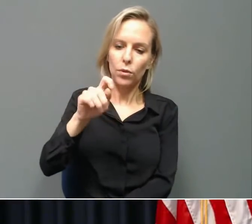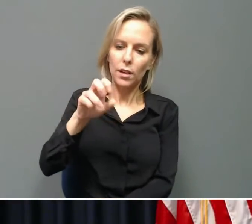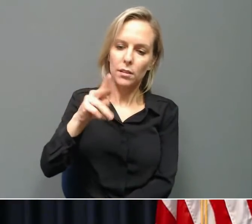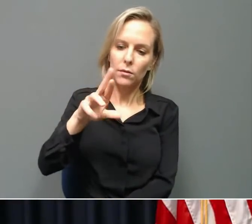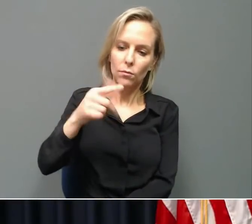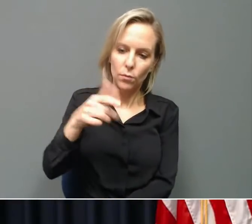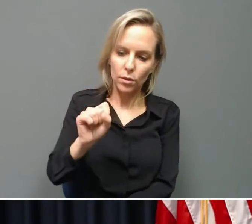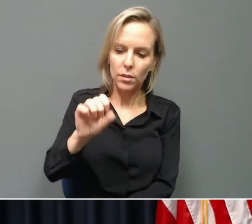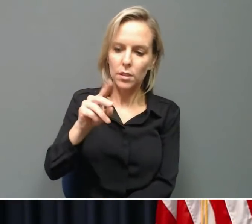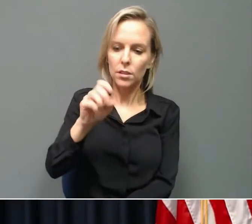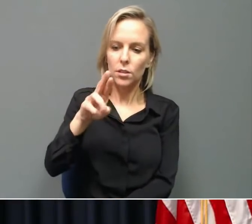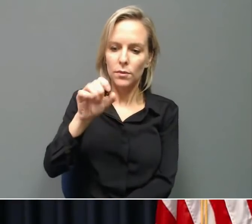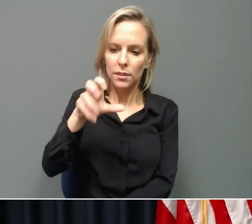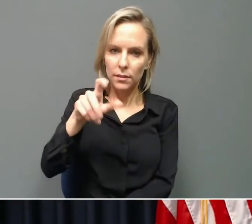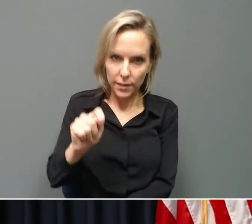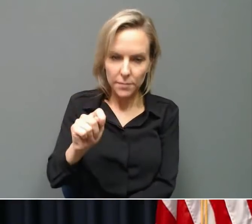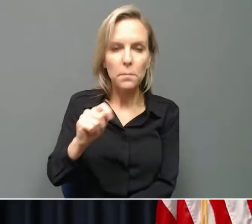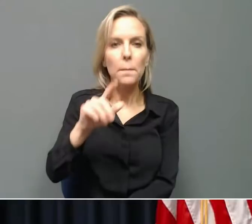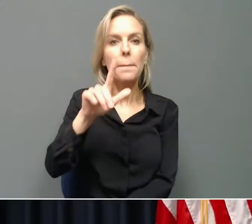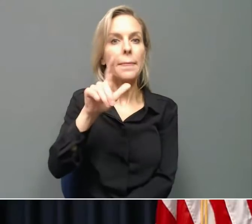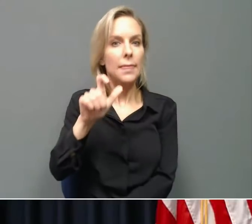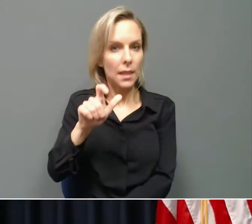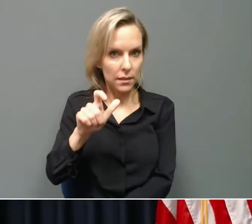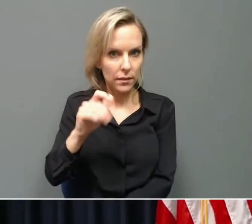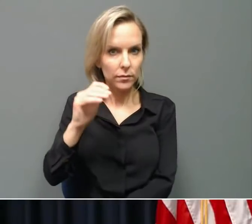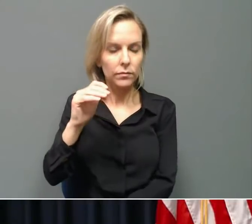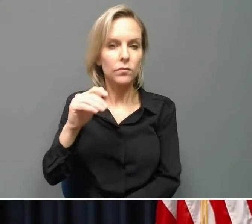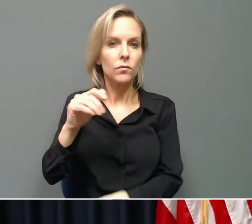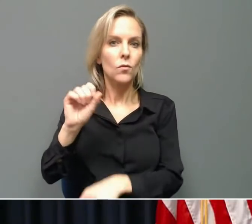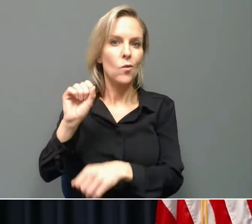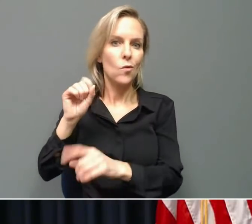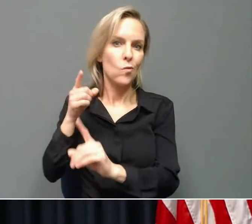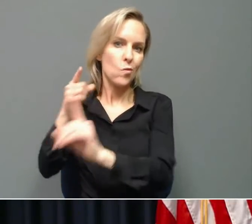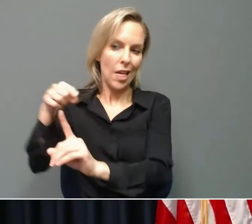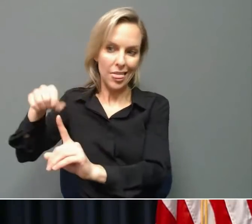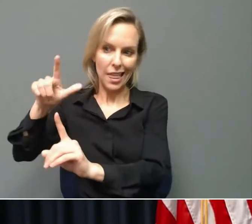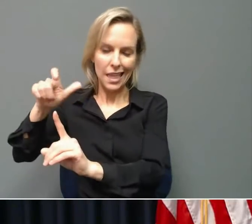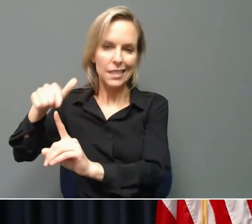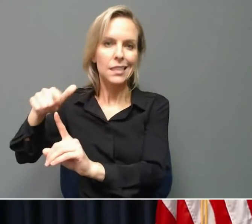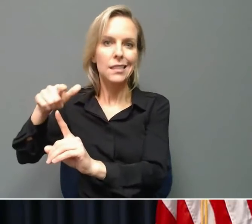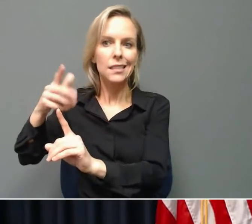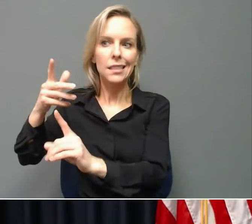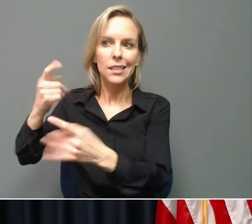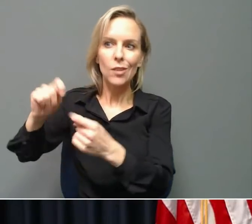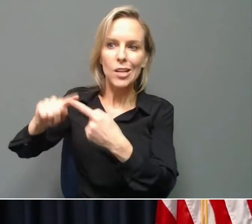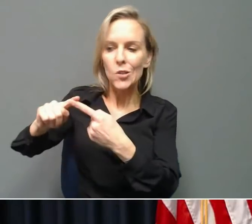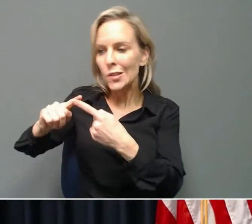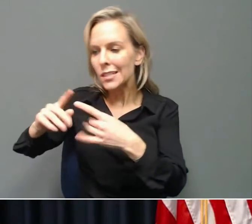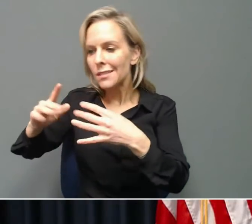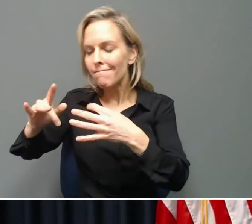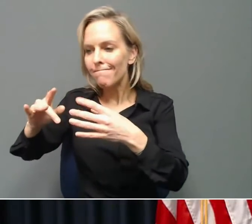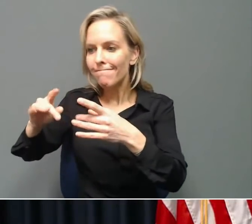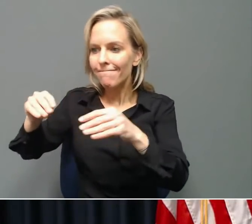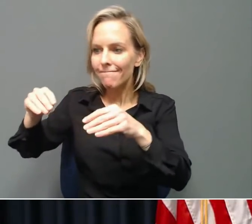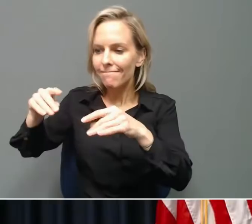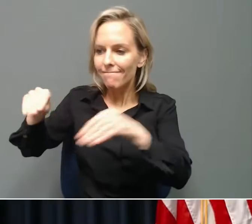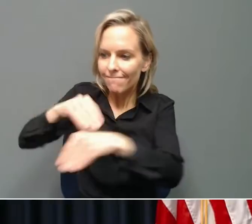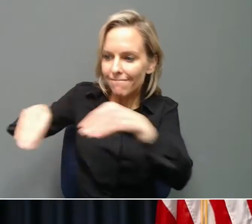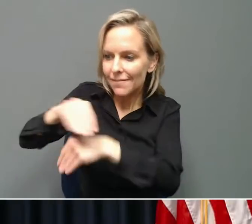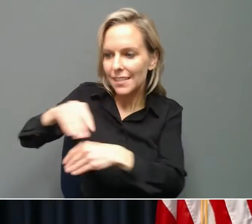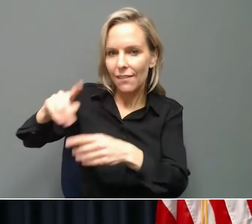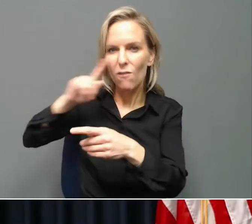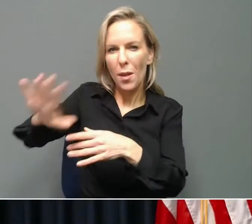Somerset. Lexington, we're working on space to try to make that a reality as well.